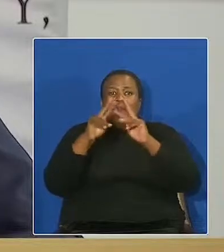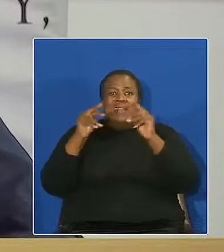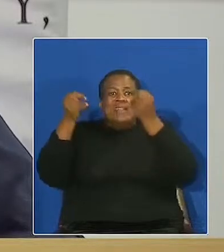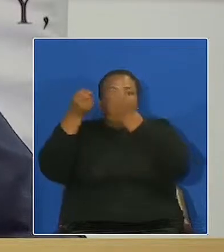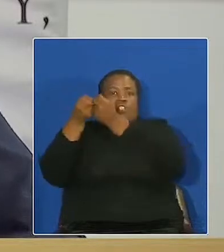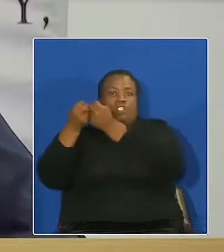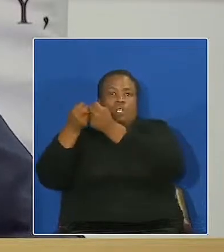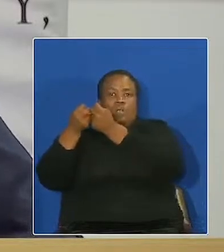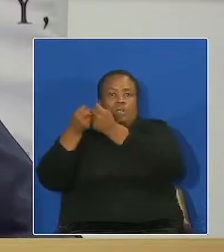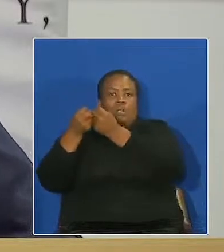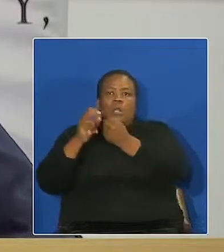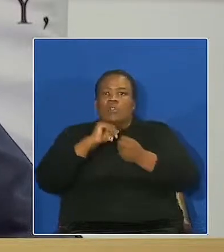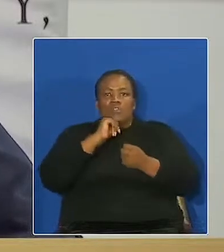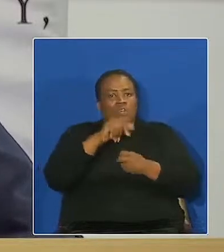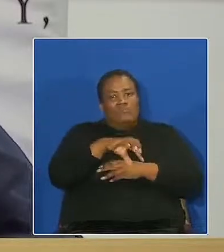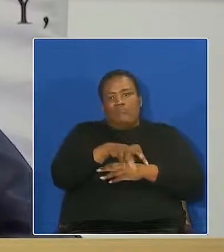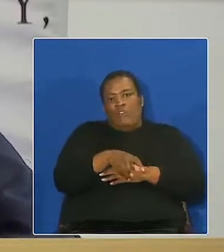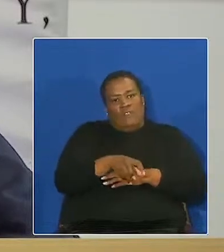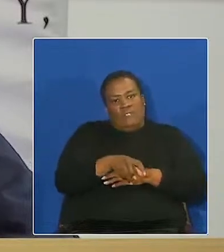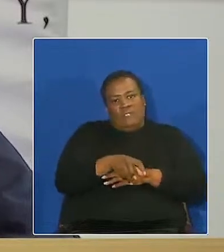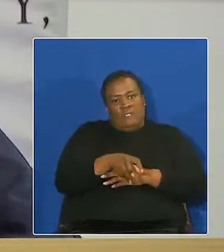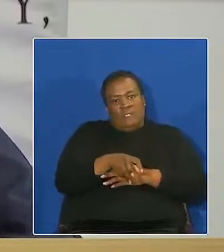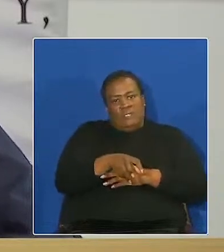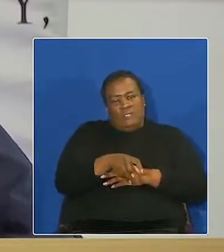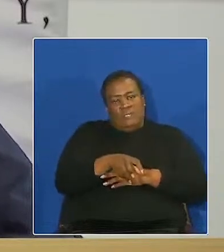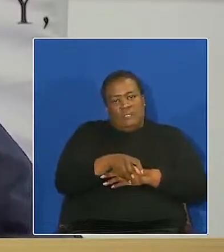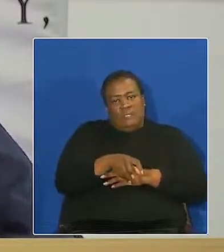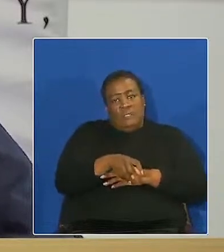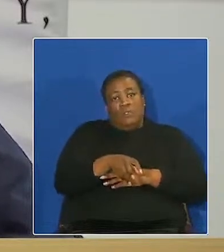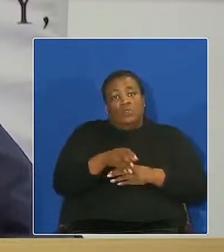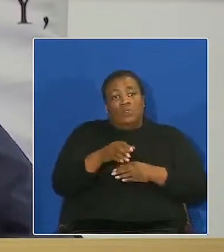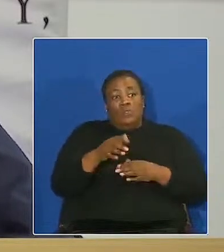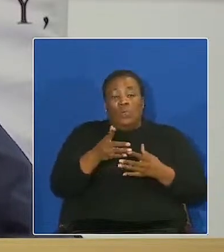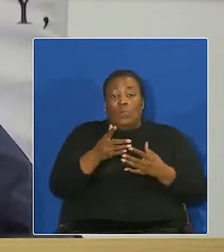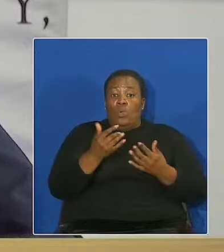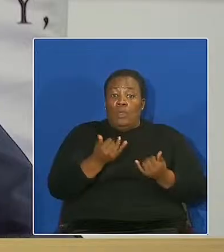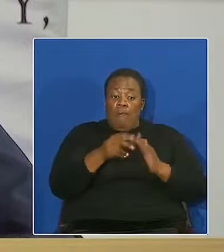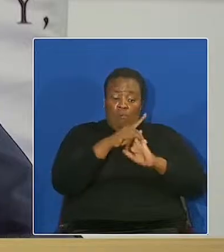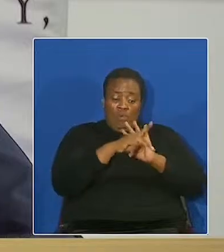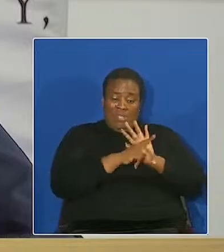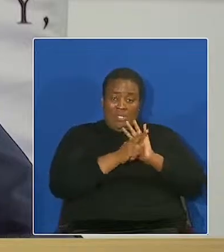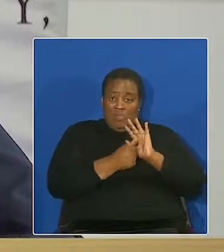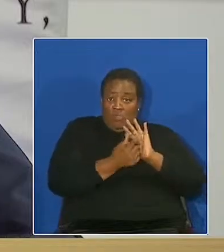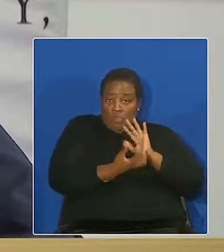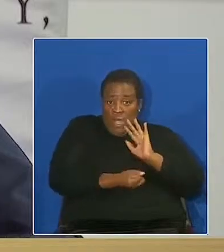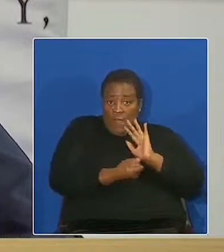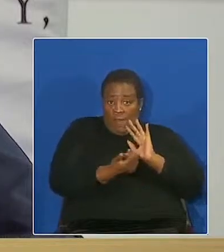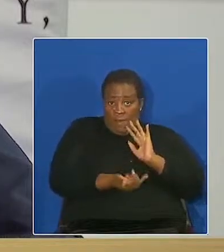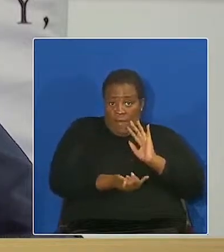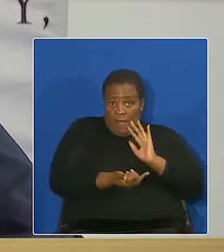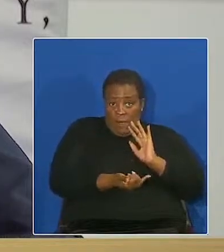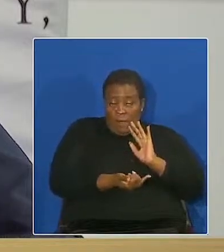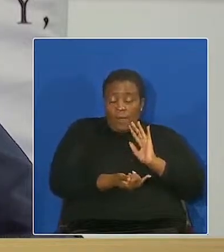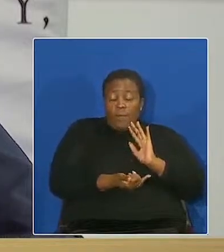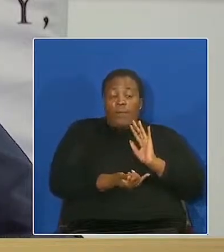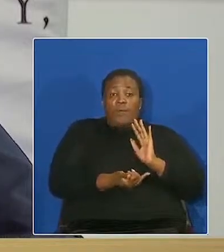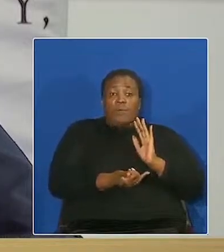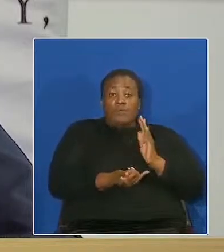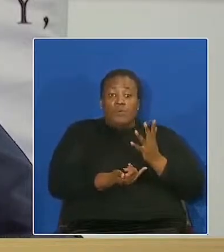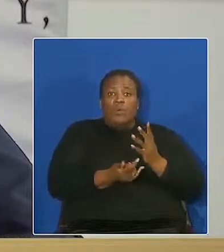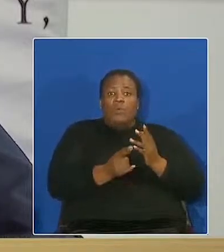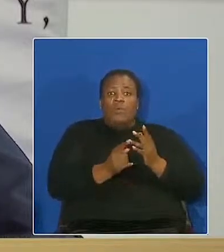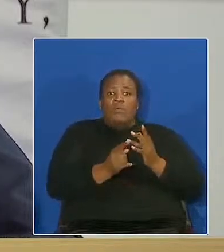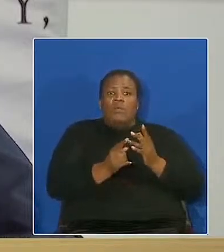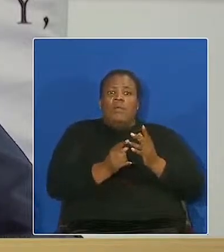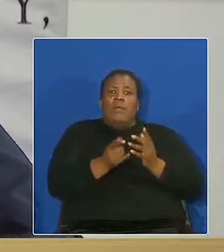a province. According to the current policies, there will be engagement with the